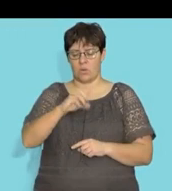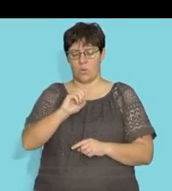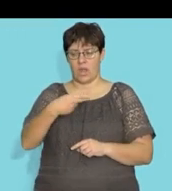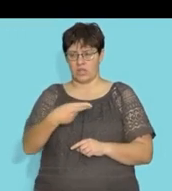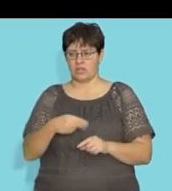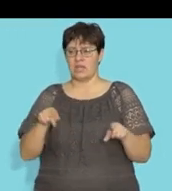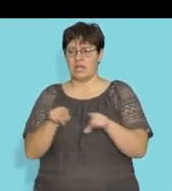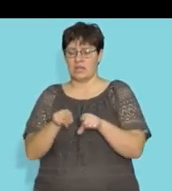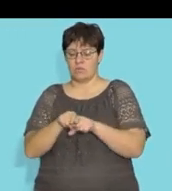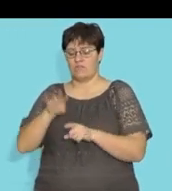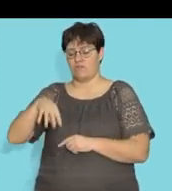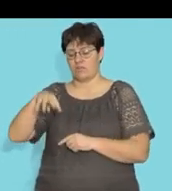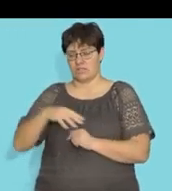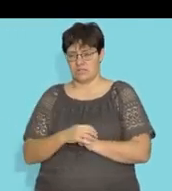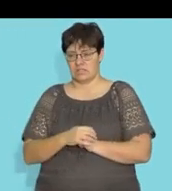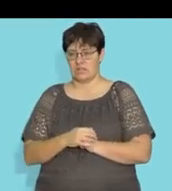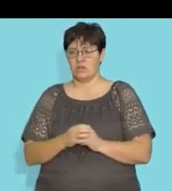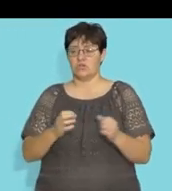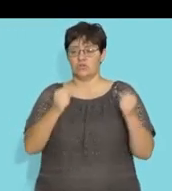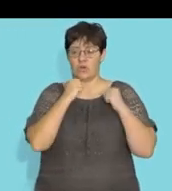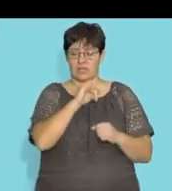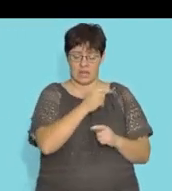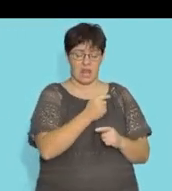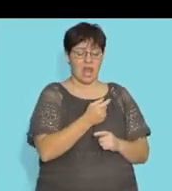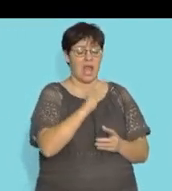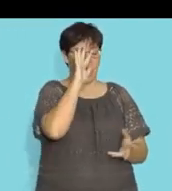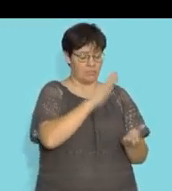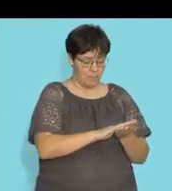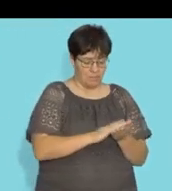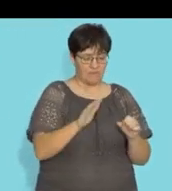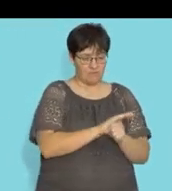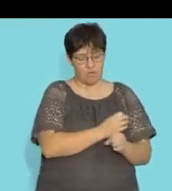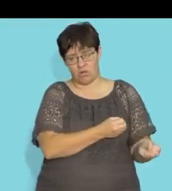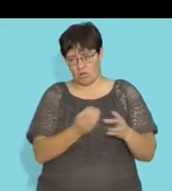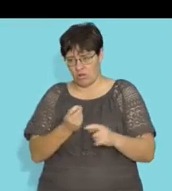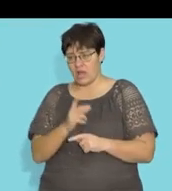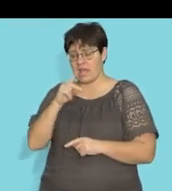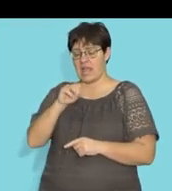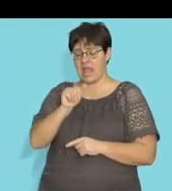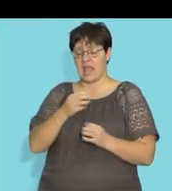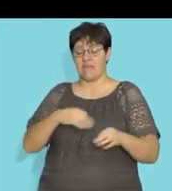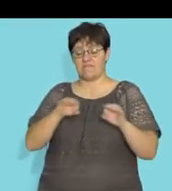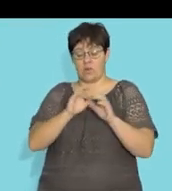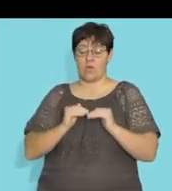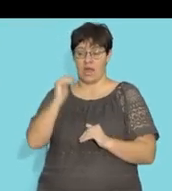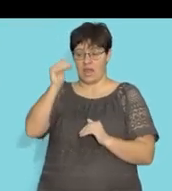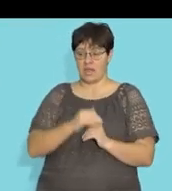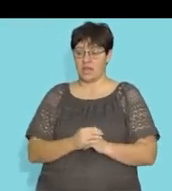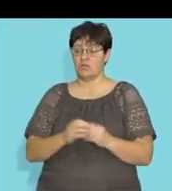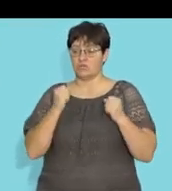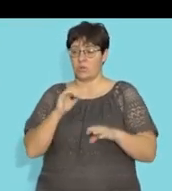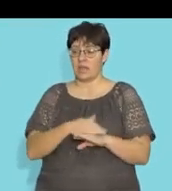that's equal to 14. Strong acids ionize completely and it's got a high Ka value. Strong